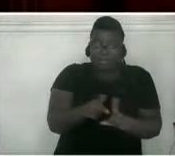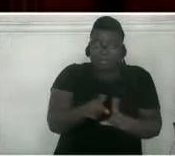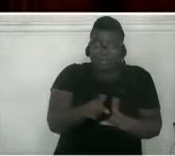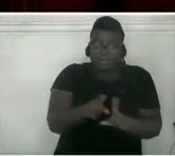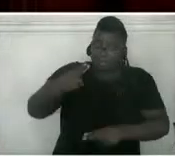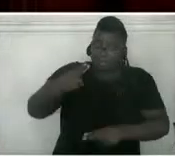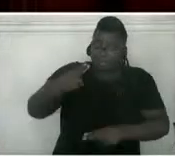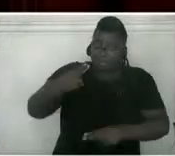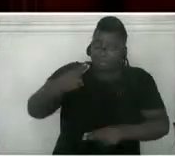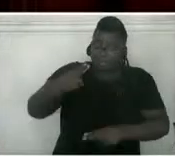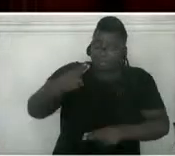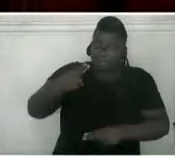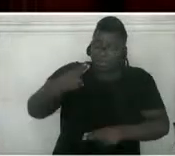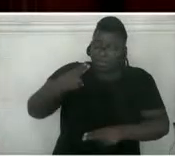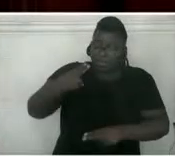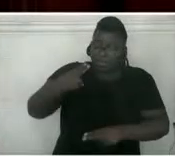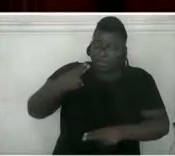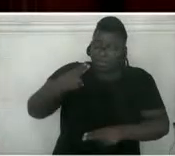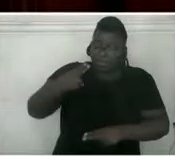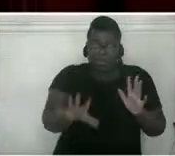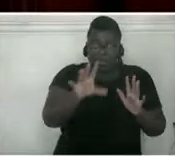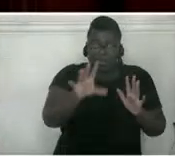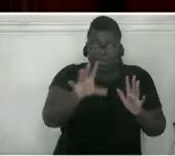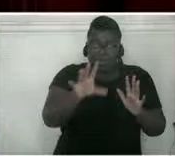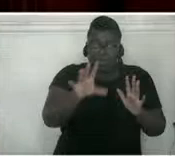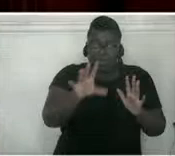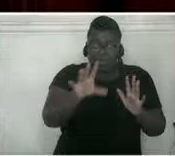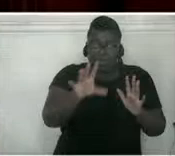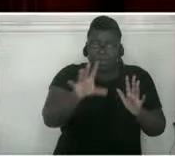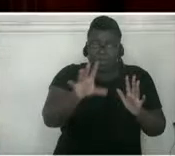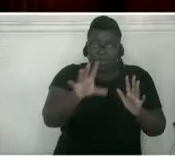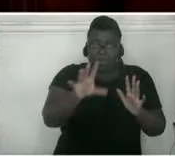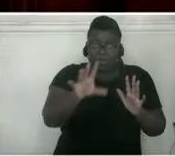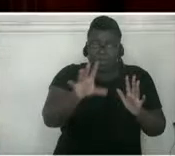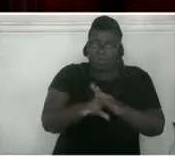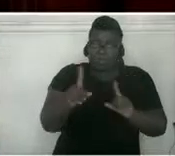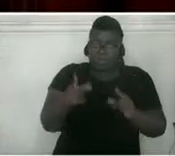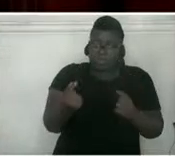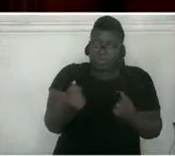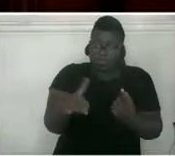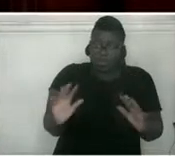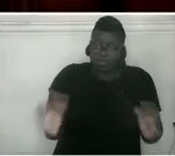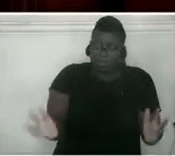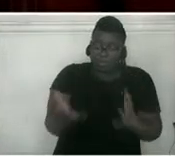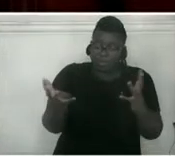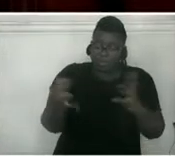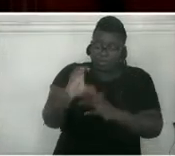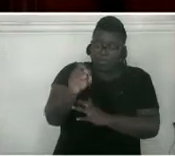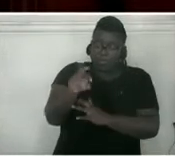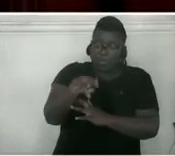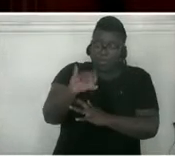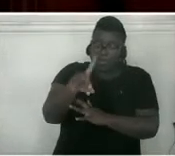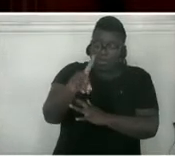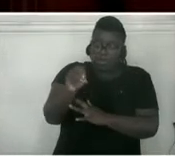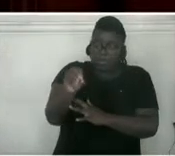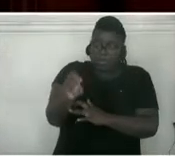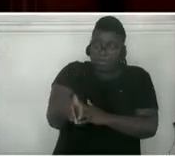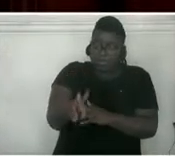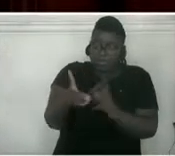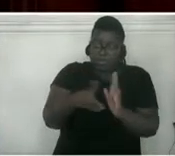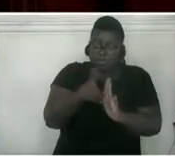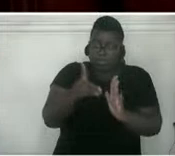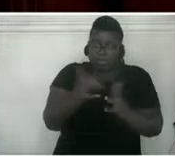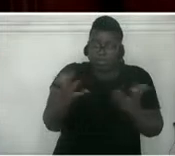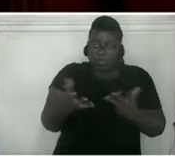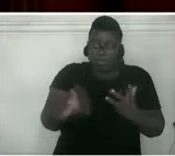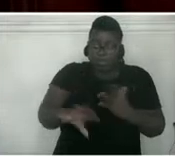review of key district comparative advantages to promote corridor development in the province.